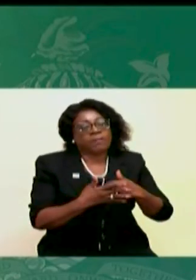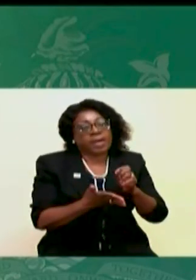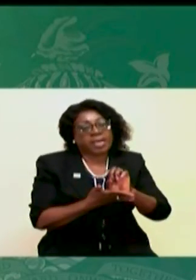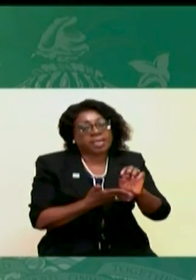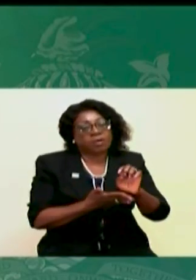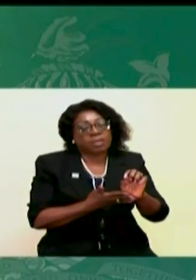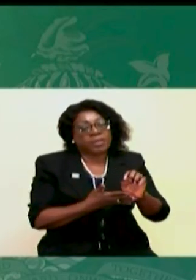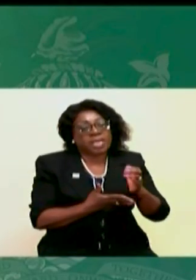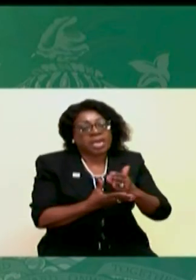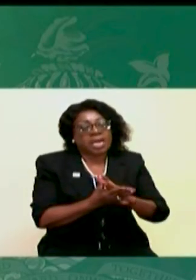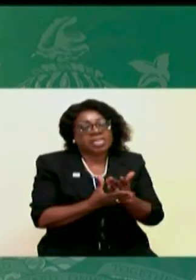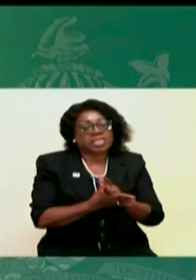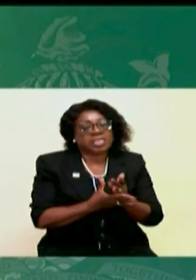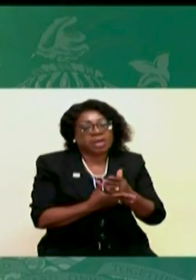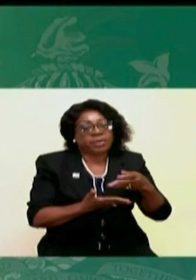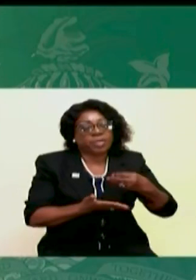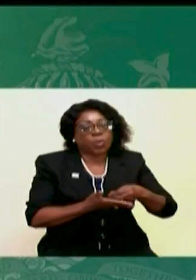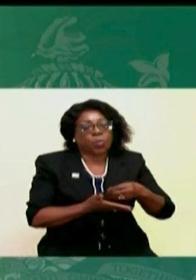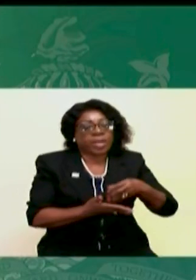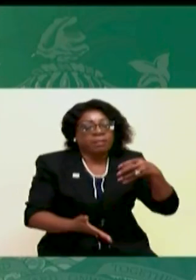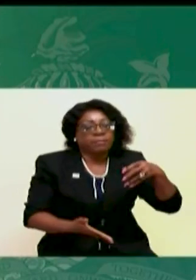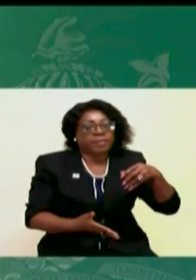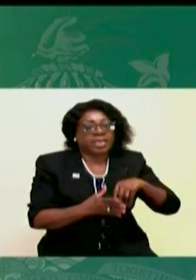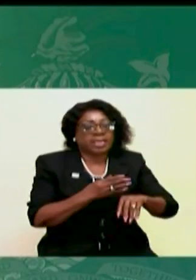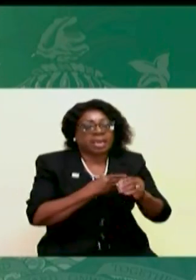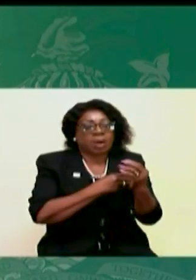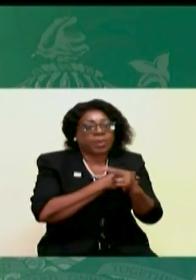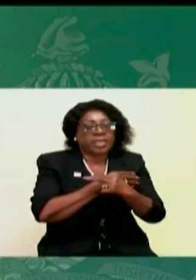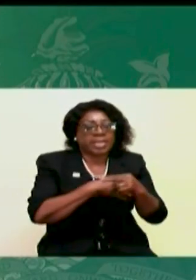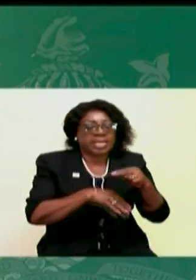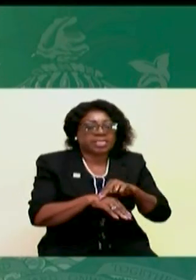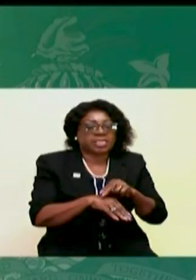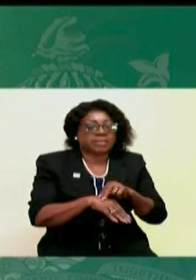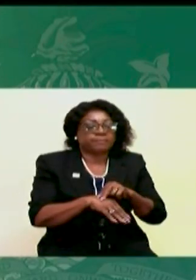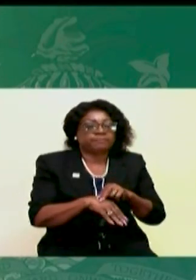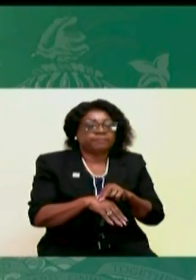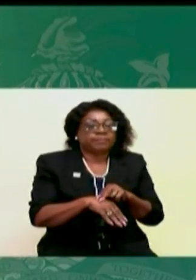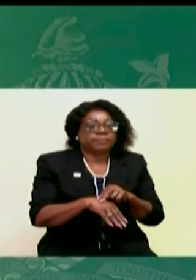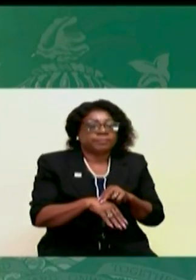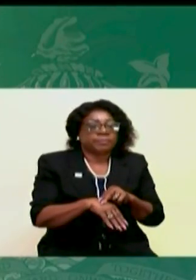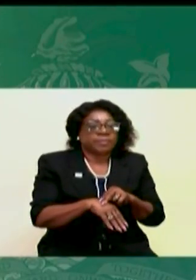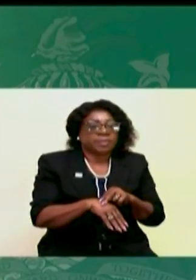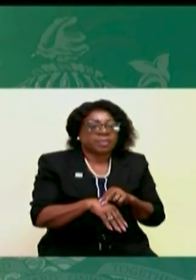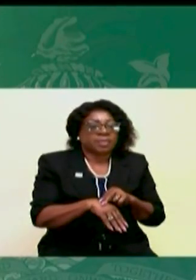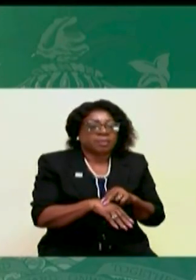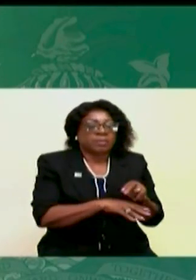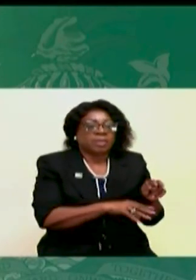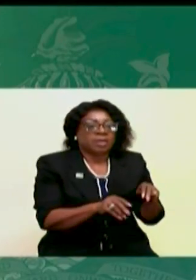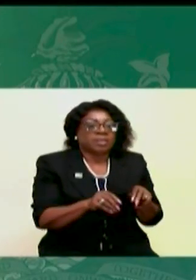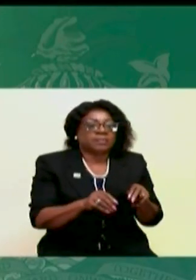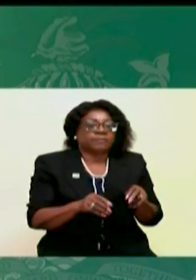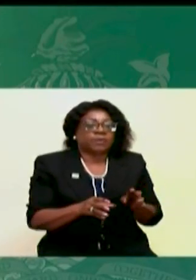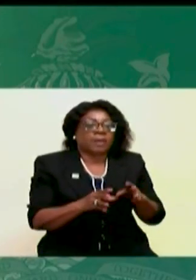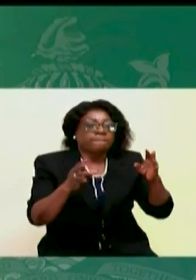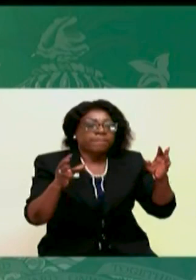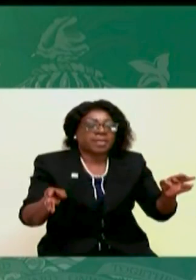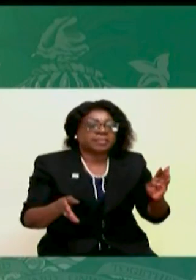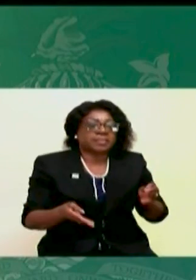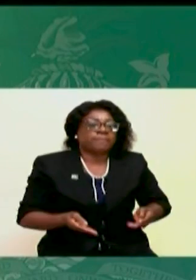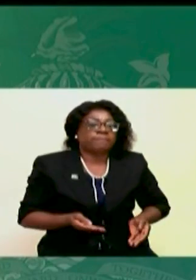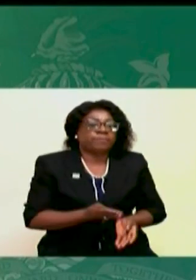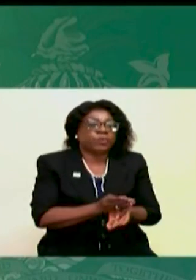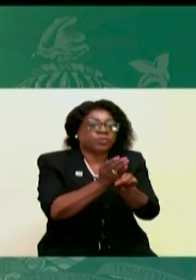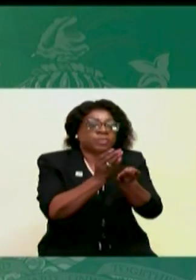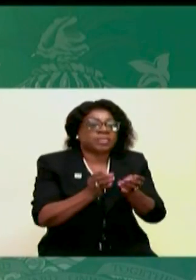the wealth that is common to our nation. The impetus for the massive boost in South Andras was the result